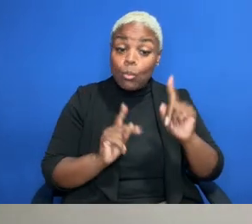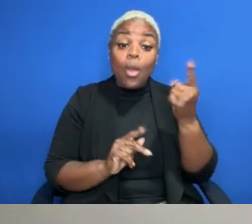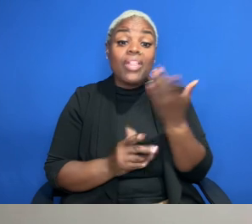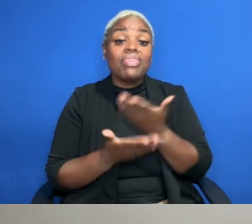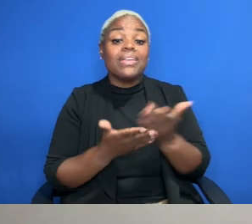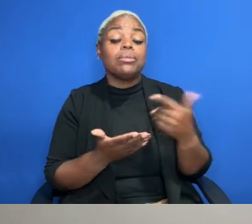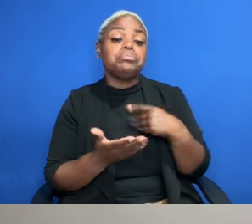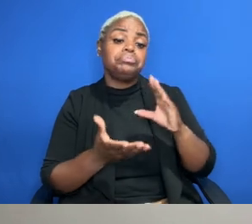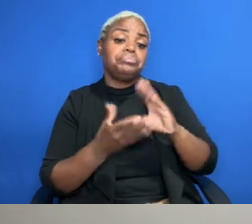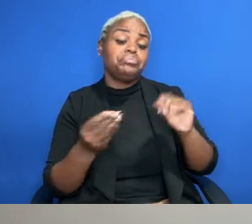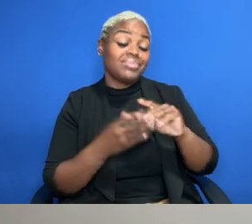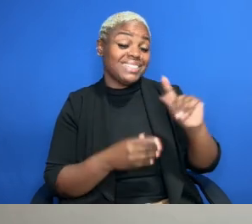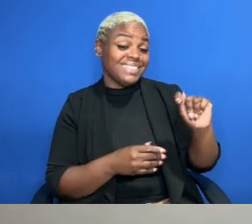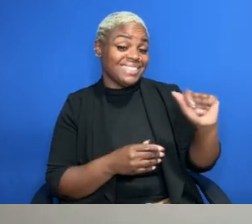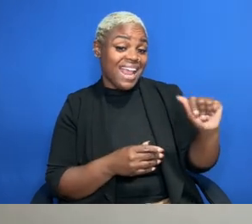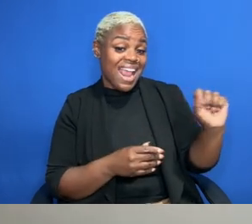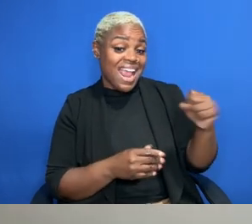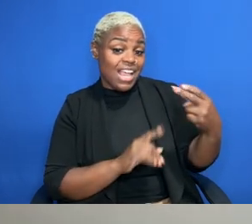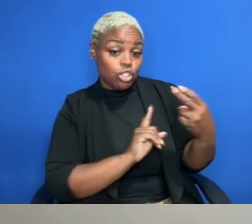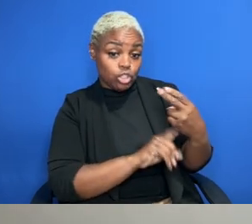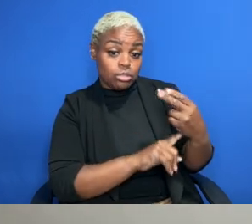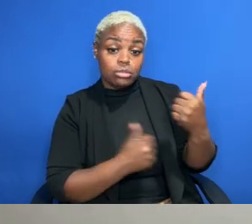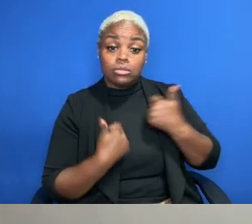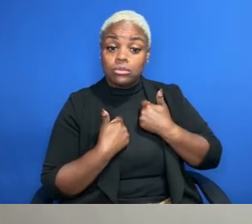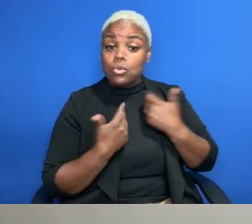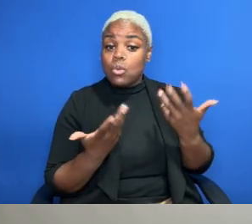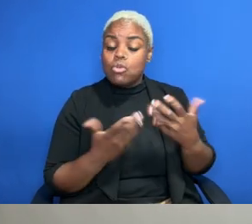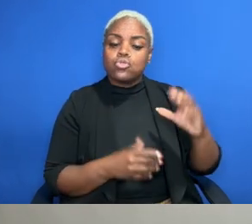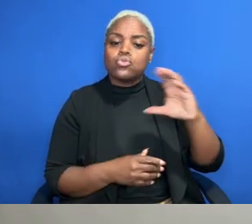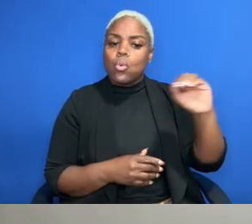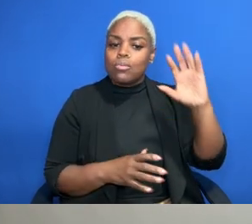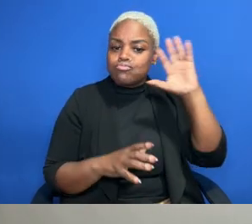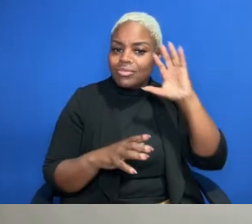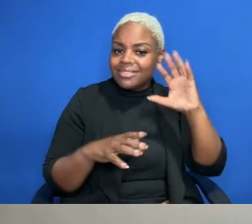people. I want to spend